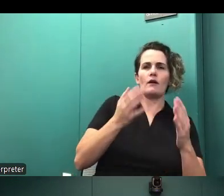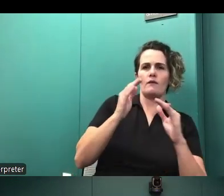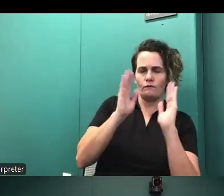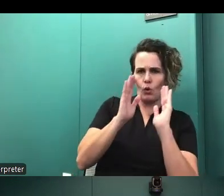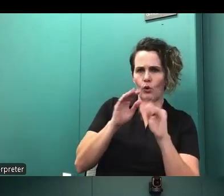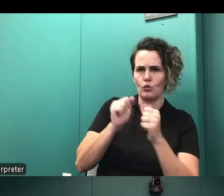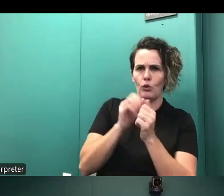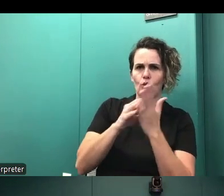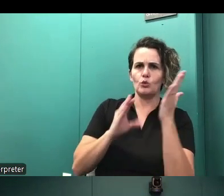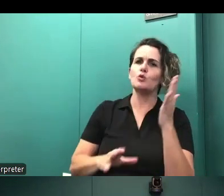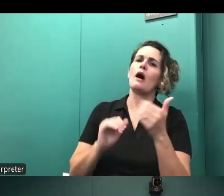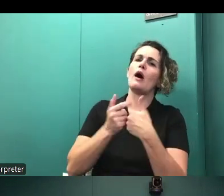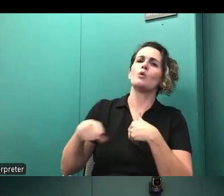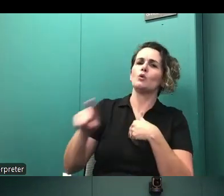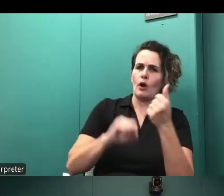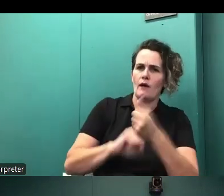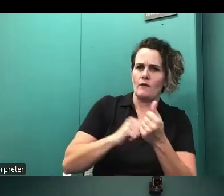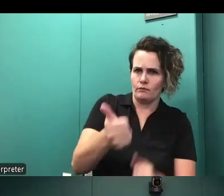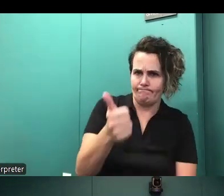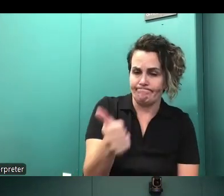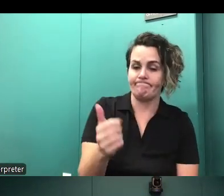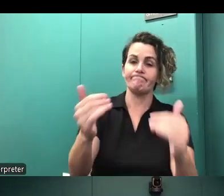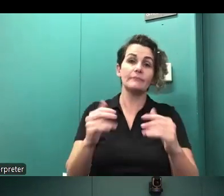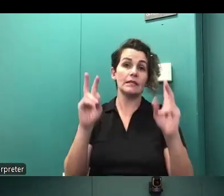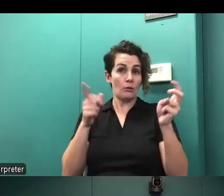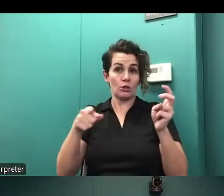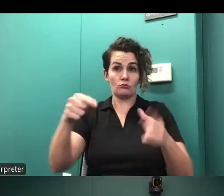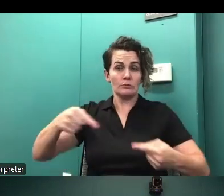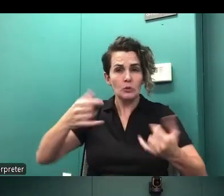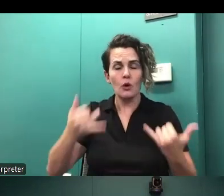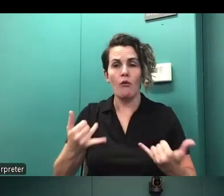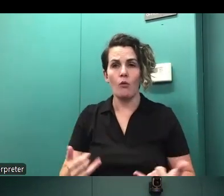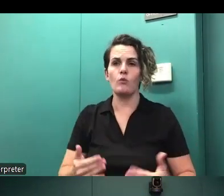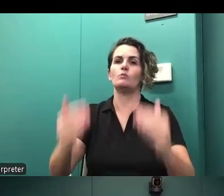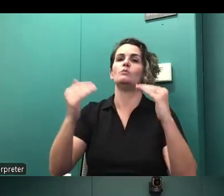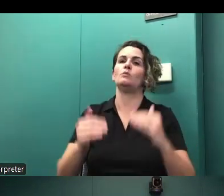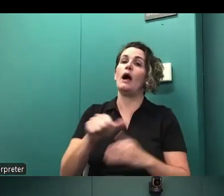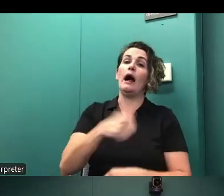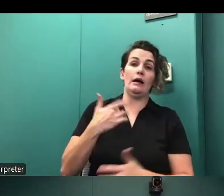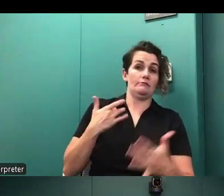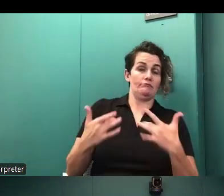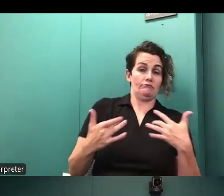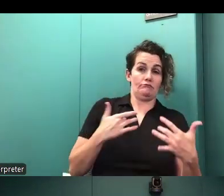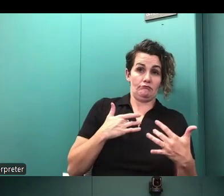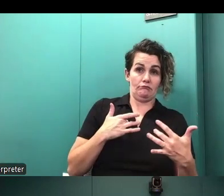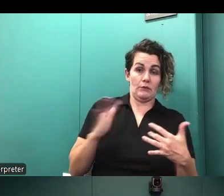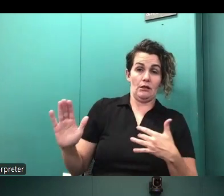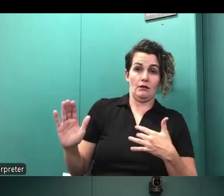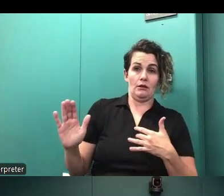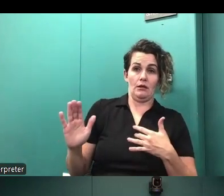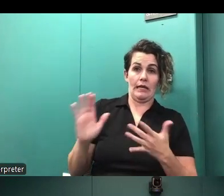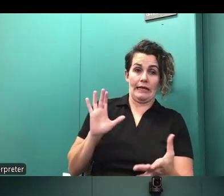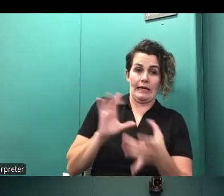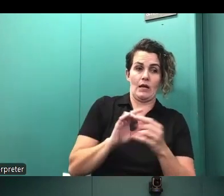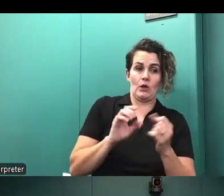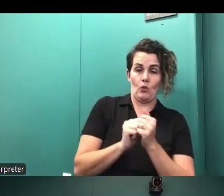for yourself? And then are there any subjects that are difficult for you? And then any concerns about your period, like